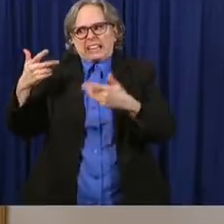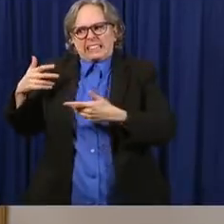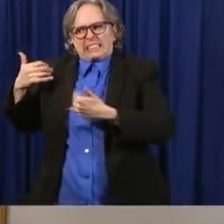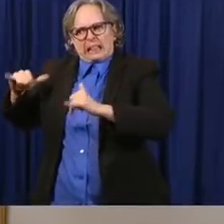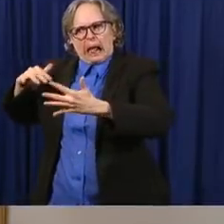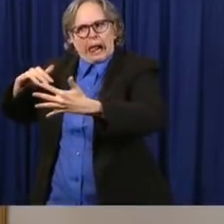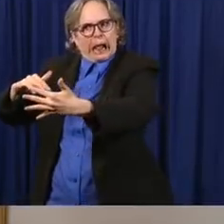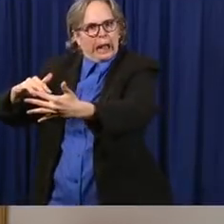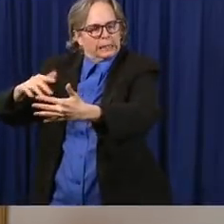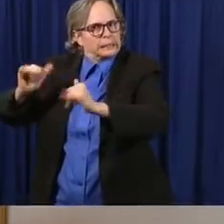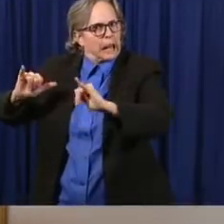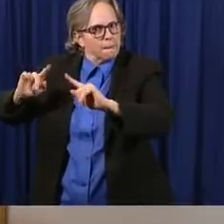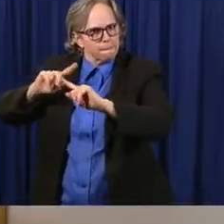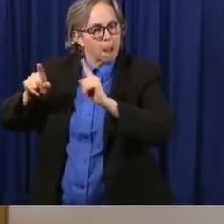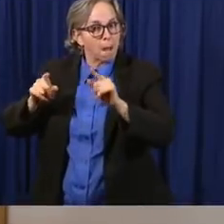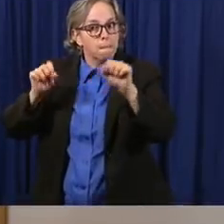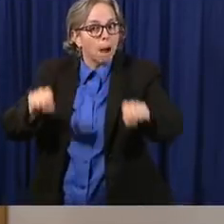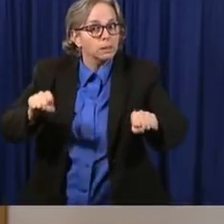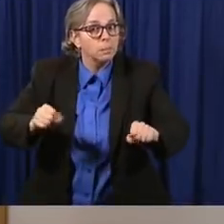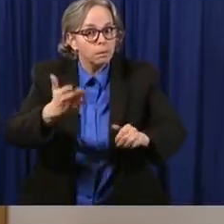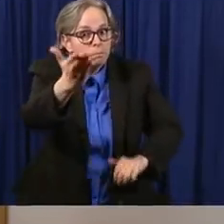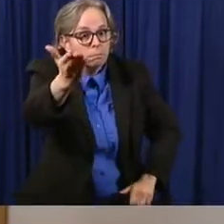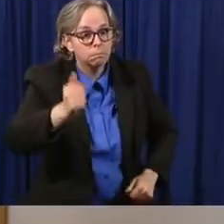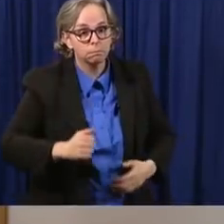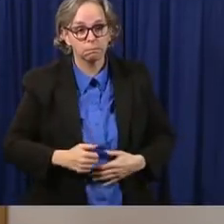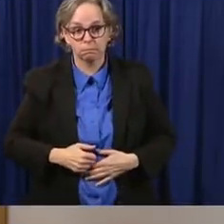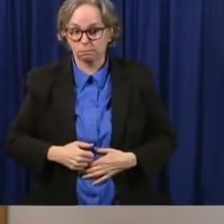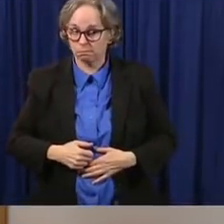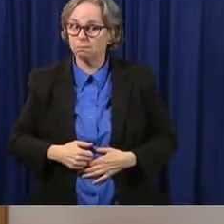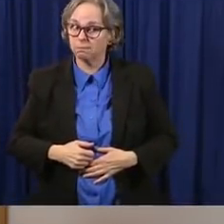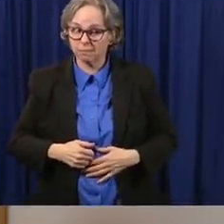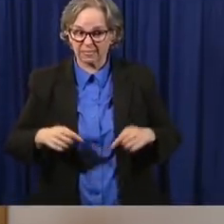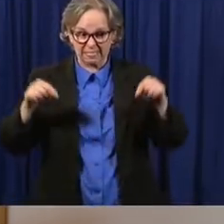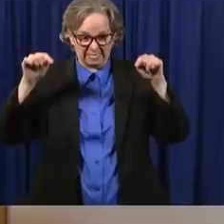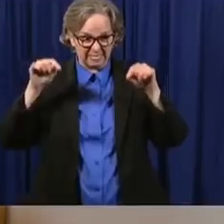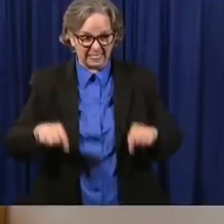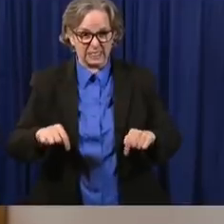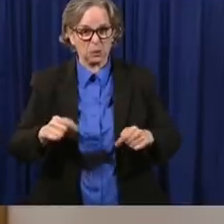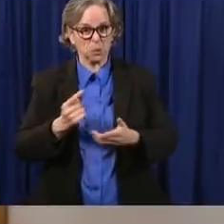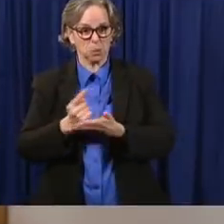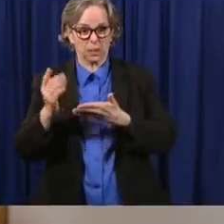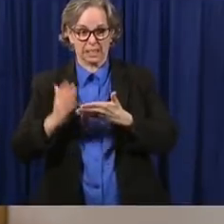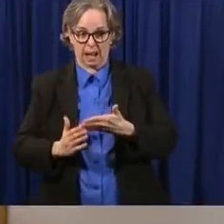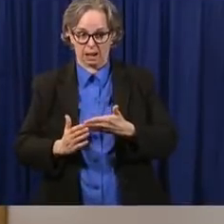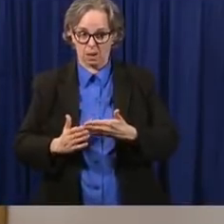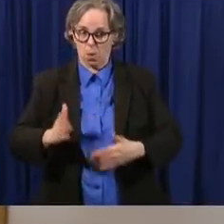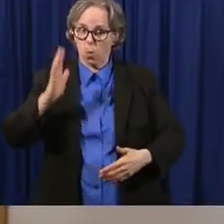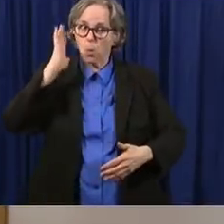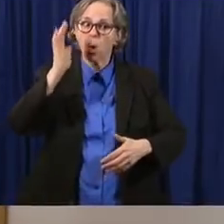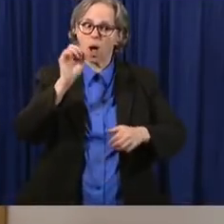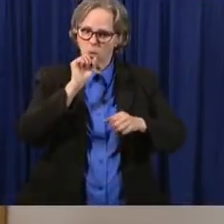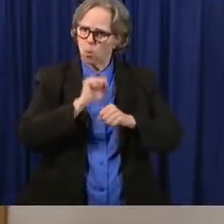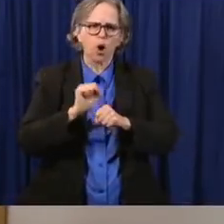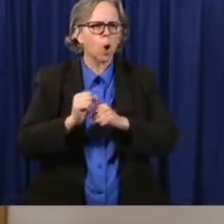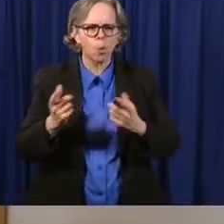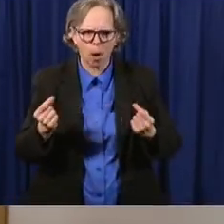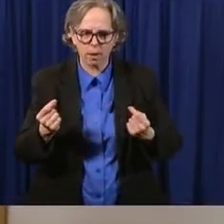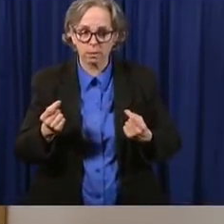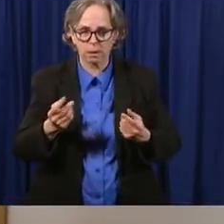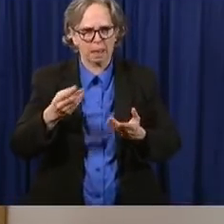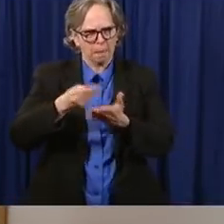we're going to work, one of the things we're working on this weekend, besides our budget, we're working on this weekend